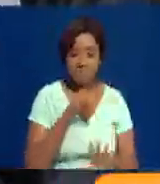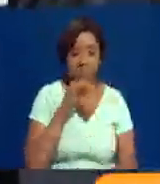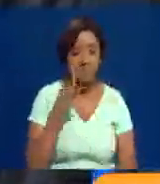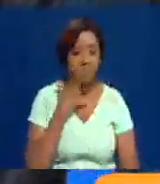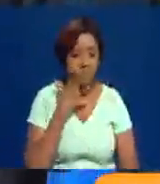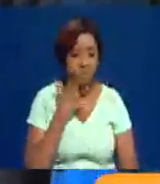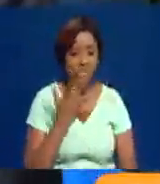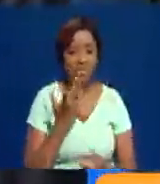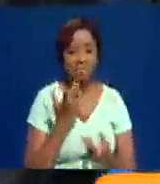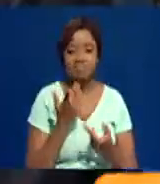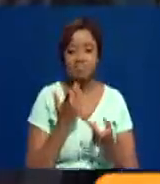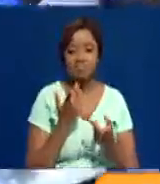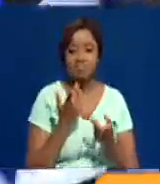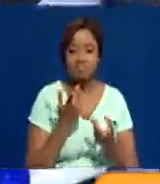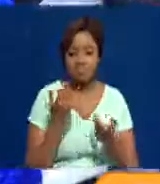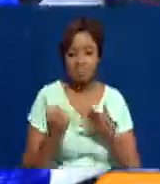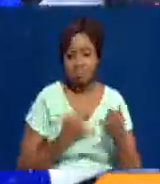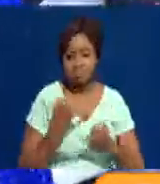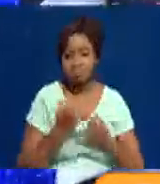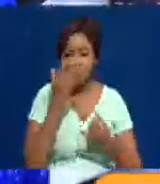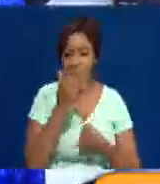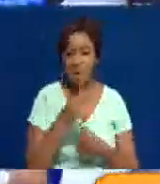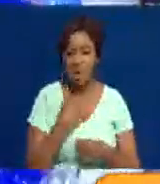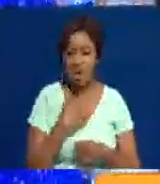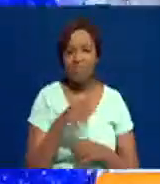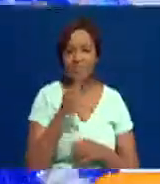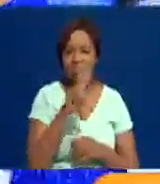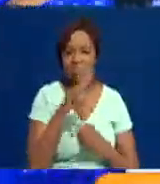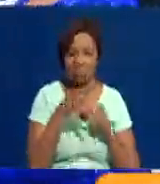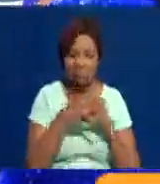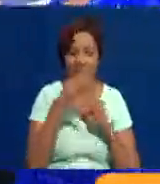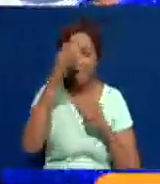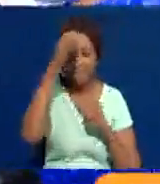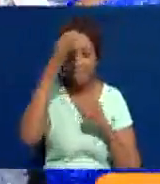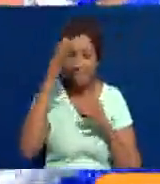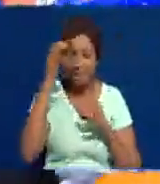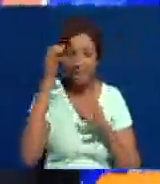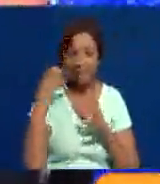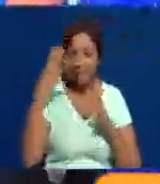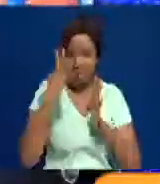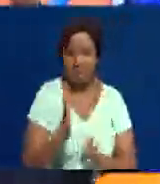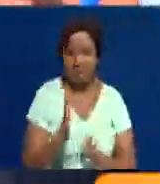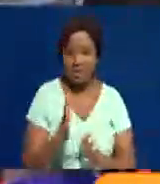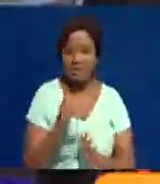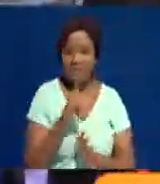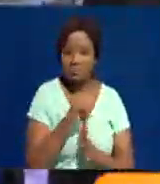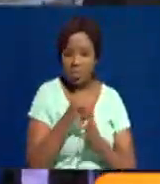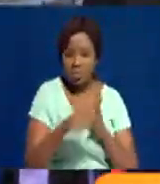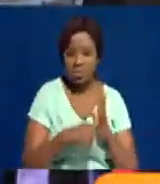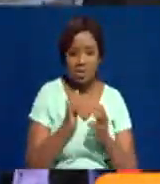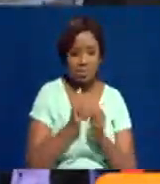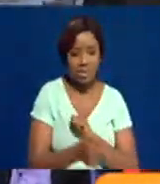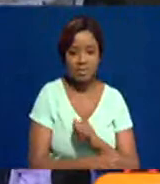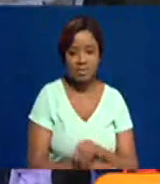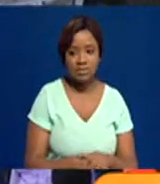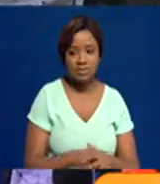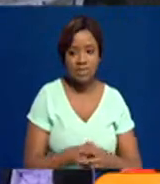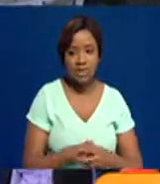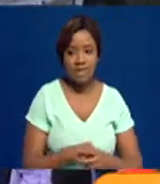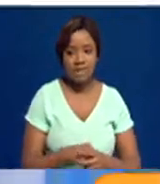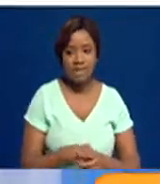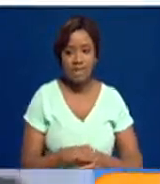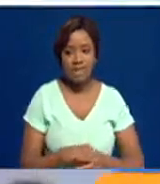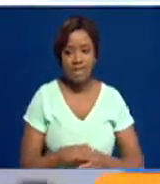good performance recorded by 29 candidates. The top performer at the school located in Tassia, Embakasi,